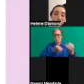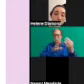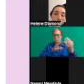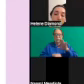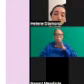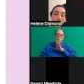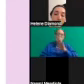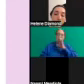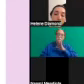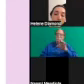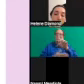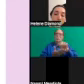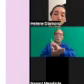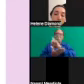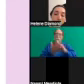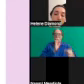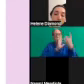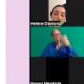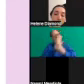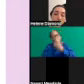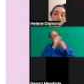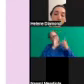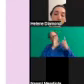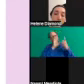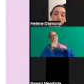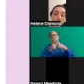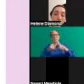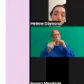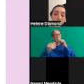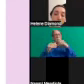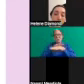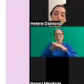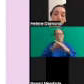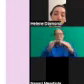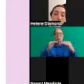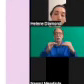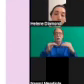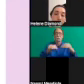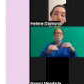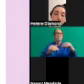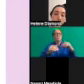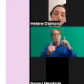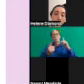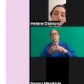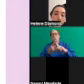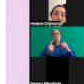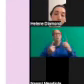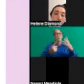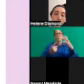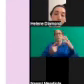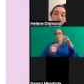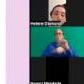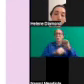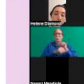still, the truth of the matter is, we still have unequal access to employment, housing, medical care, and insurance